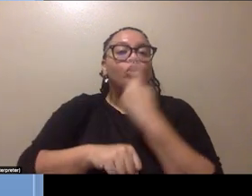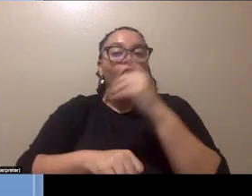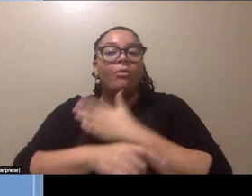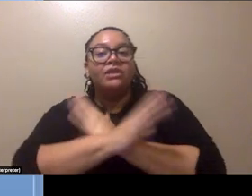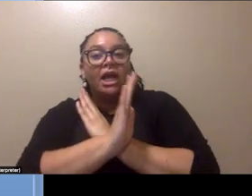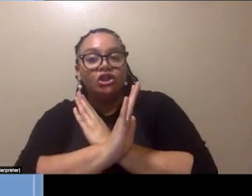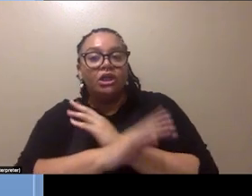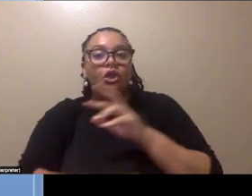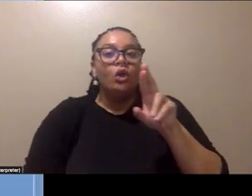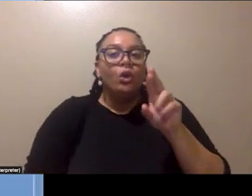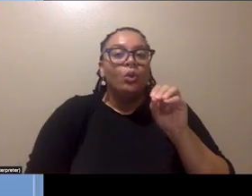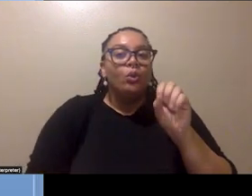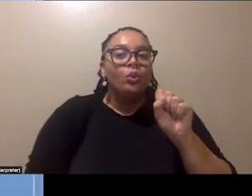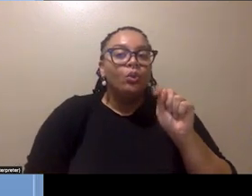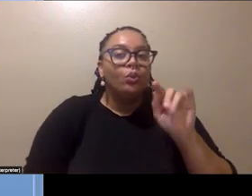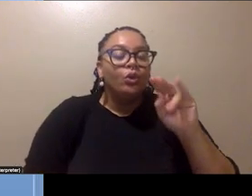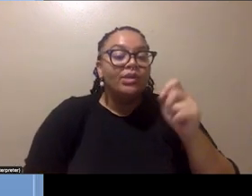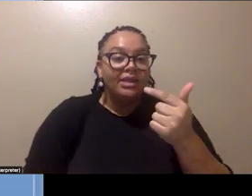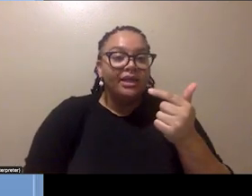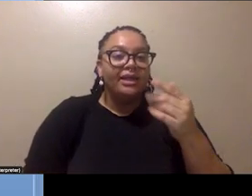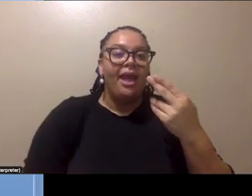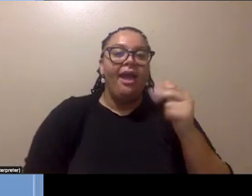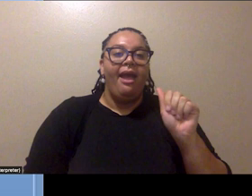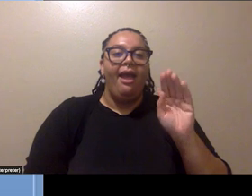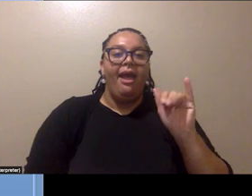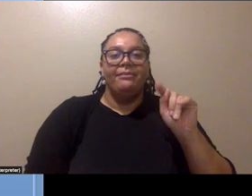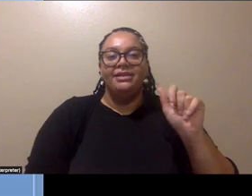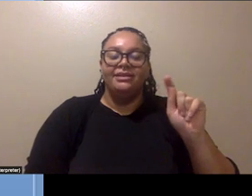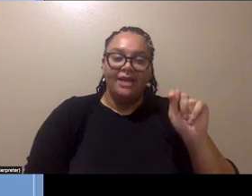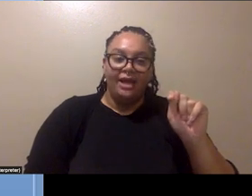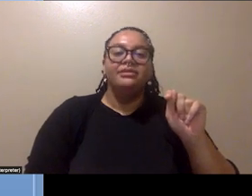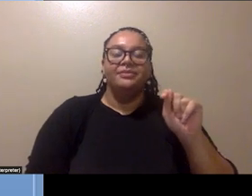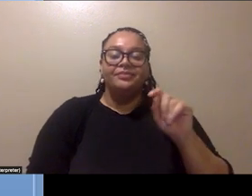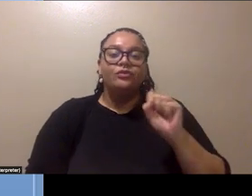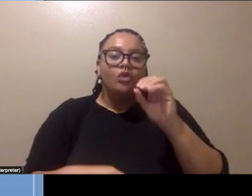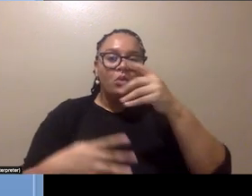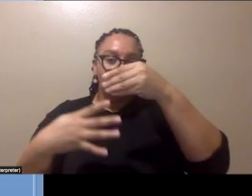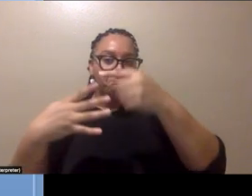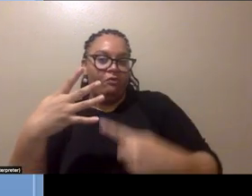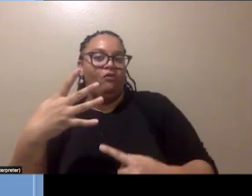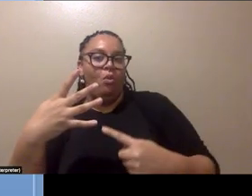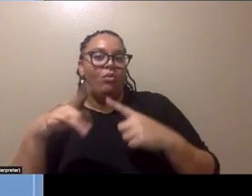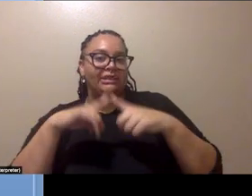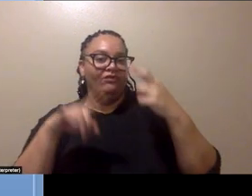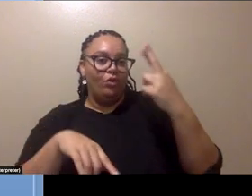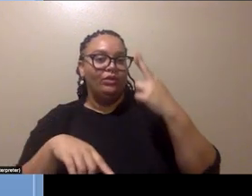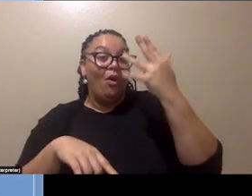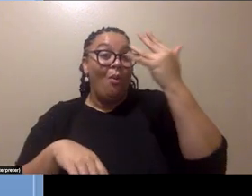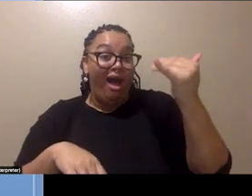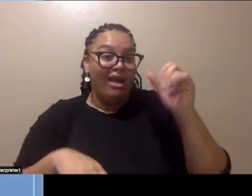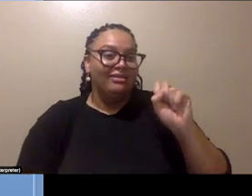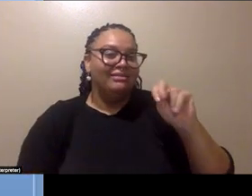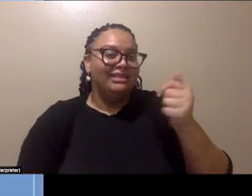use of snags is for protection and roosting sites, especially in the winter. These cavities that are formed can be great roosting sites